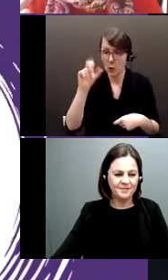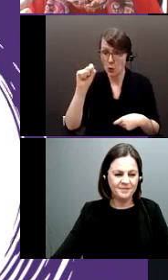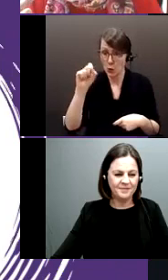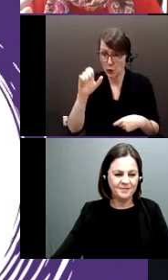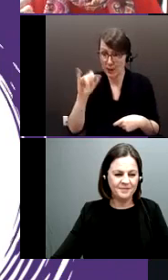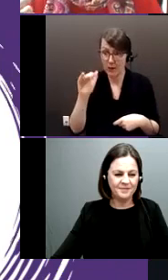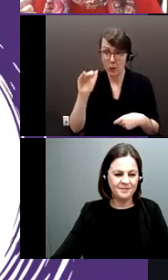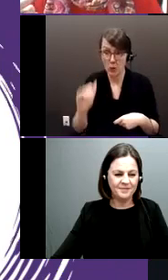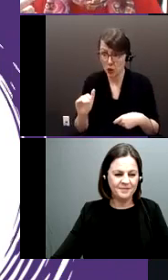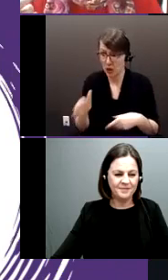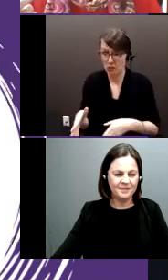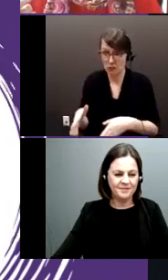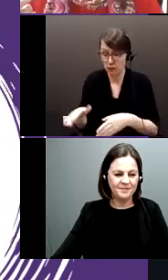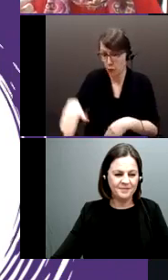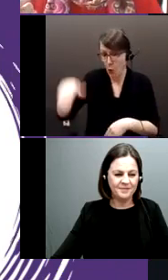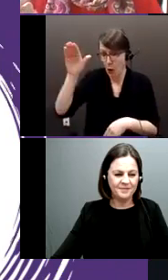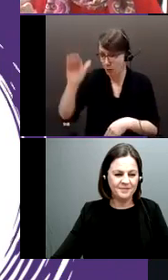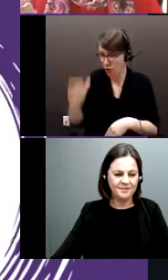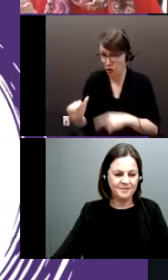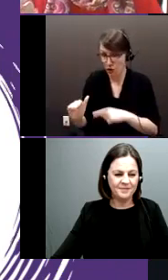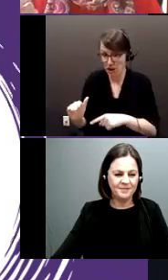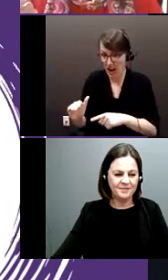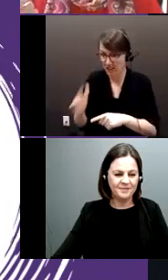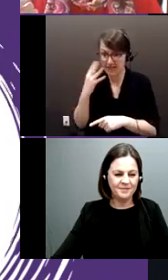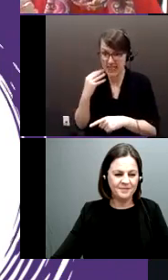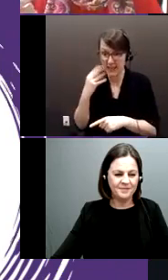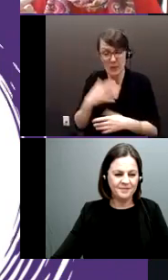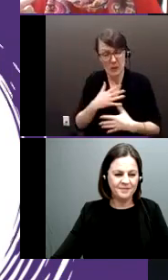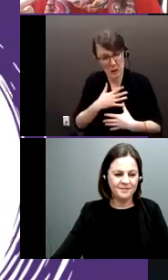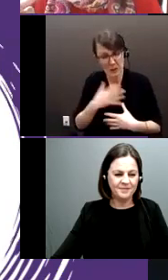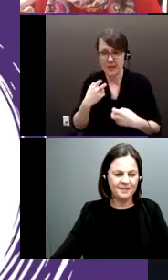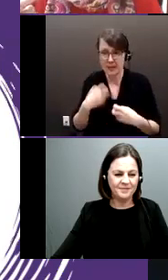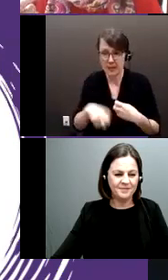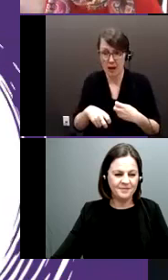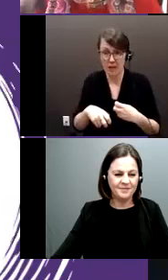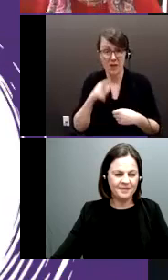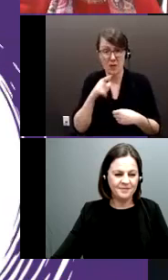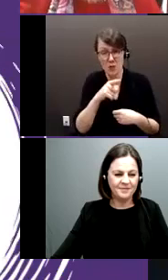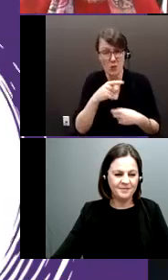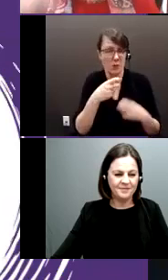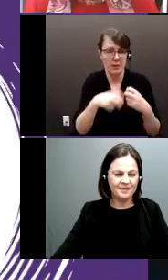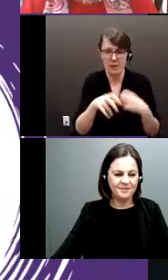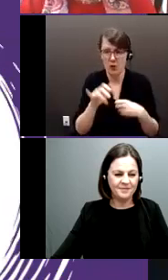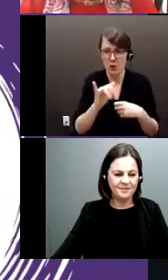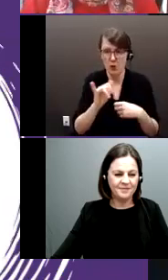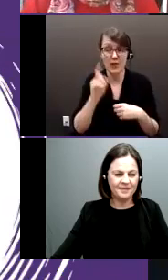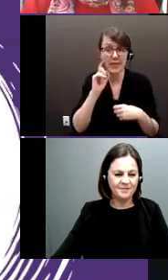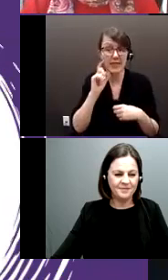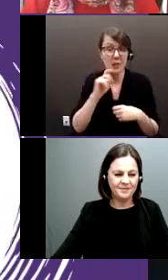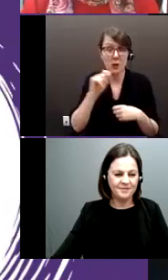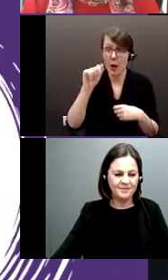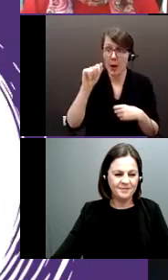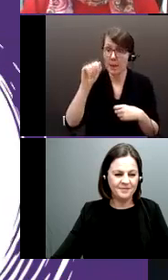tough. And this one is really tough as well. Sexual abuse in care homes. And we know that this